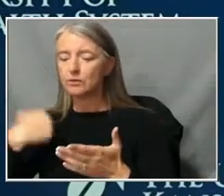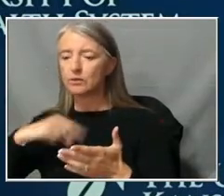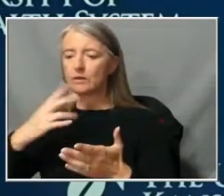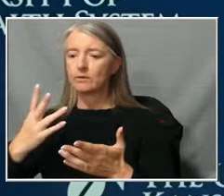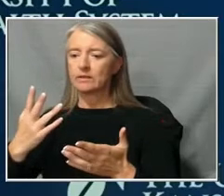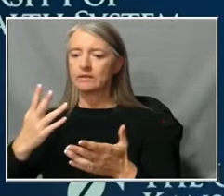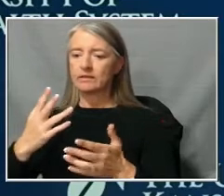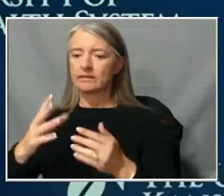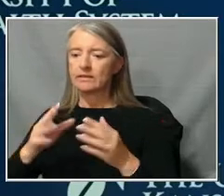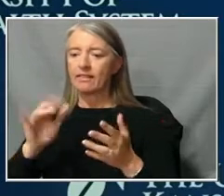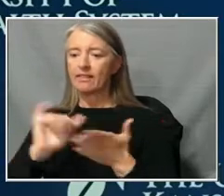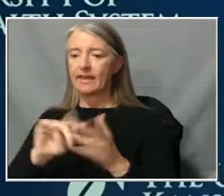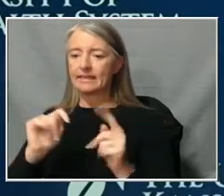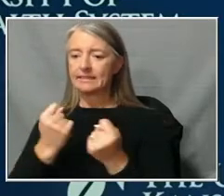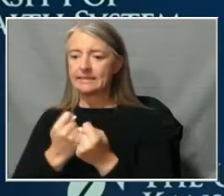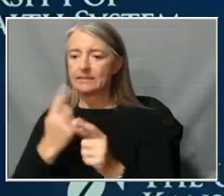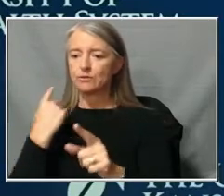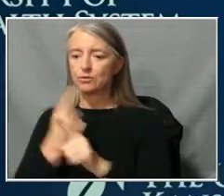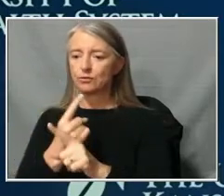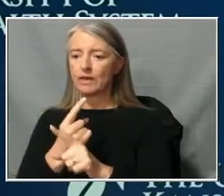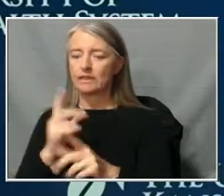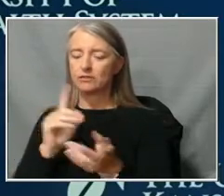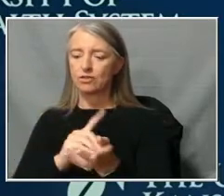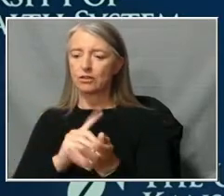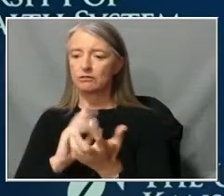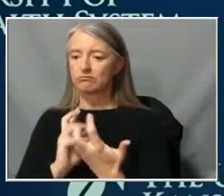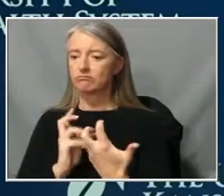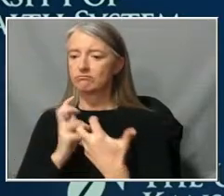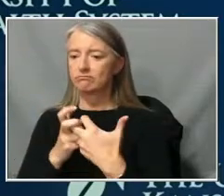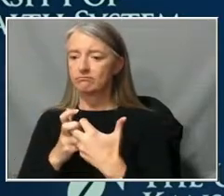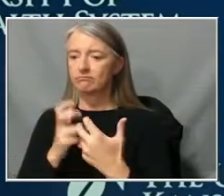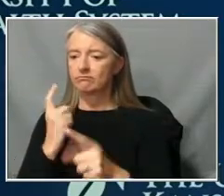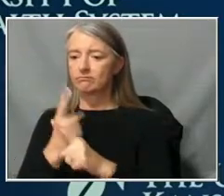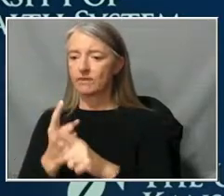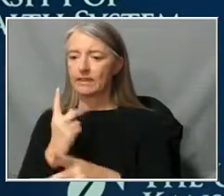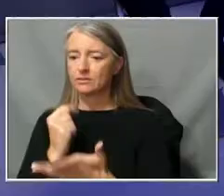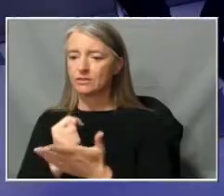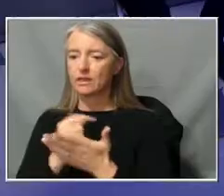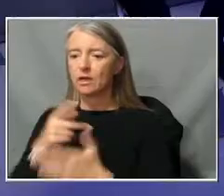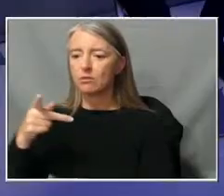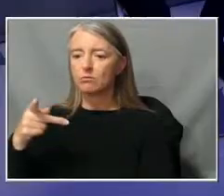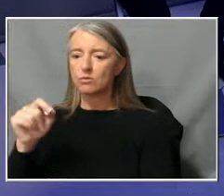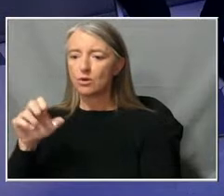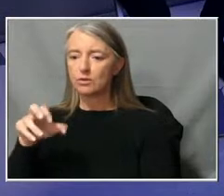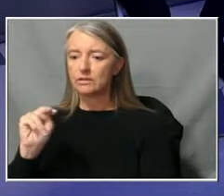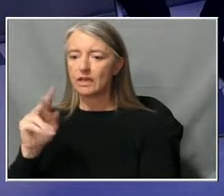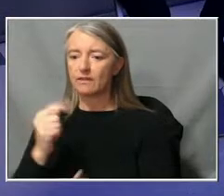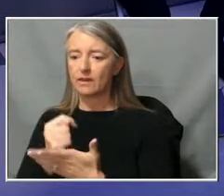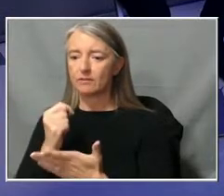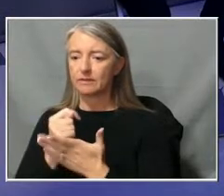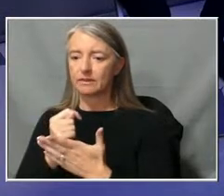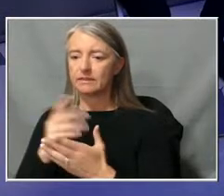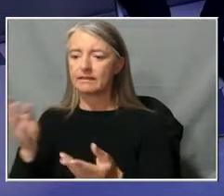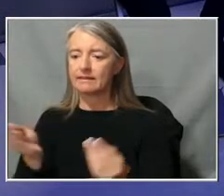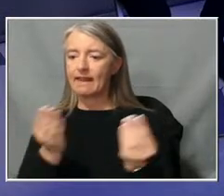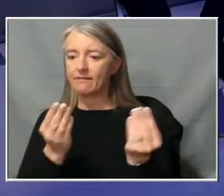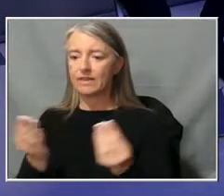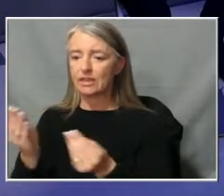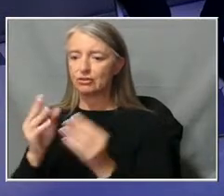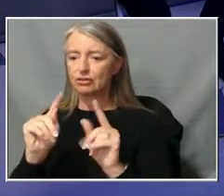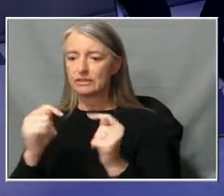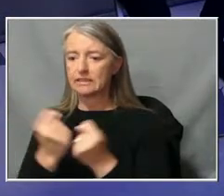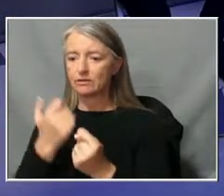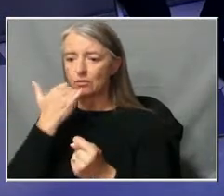the navigation team will get them to the right doctor for the right treatment, and proton therapy is one of them. And those navigation teams are great because they'll give you a call back within